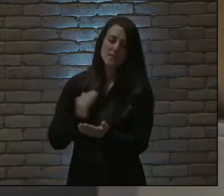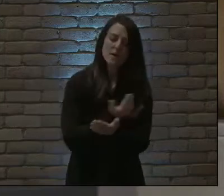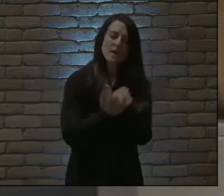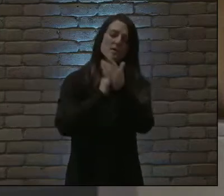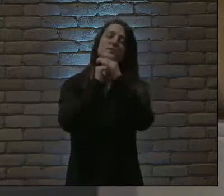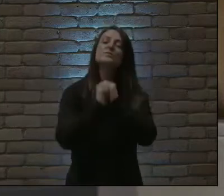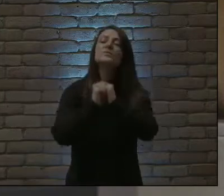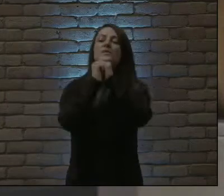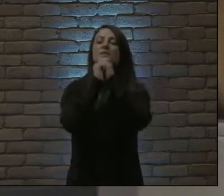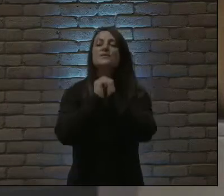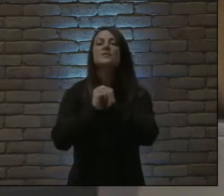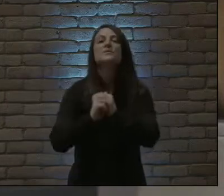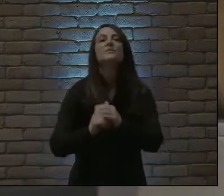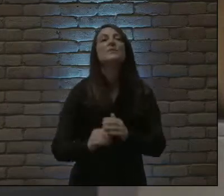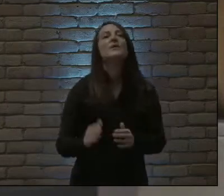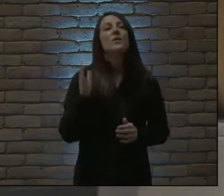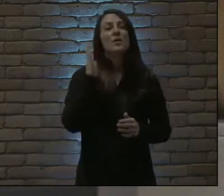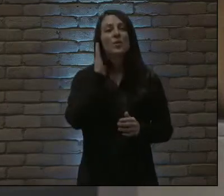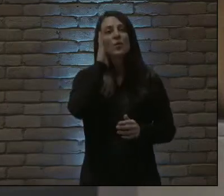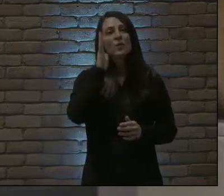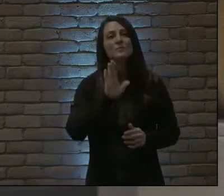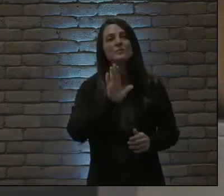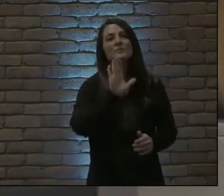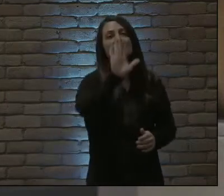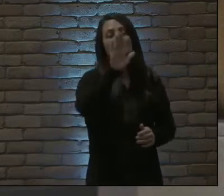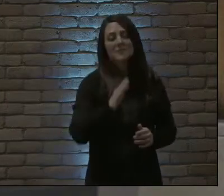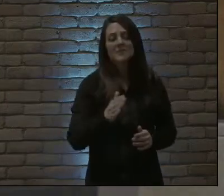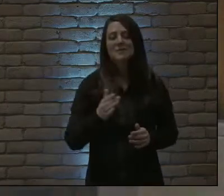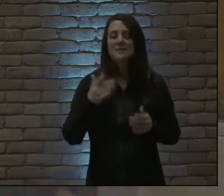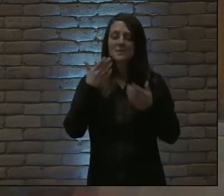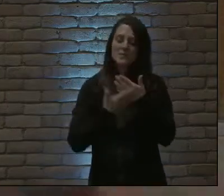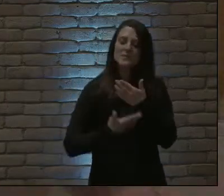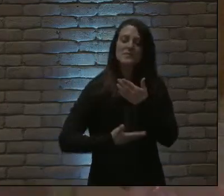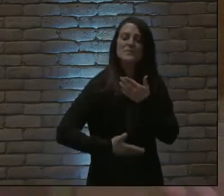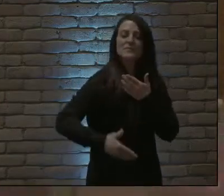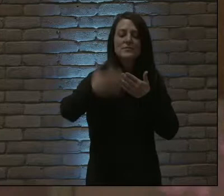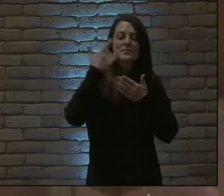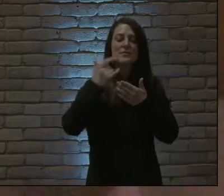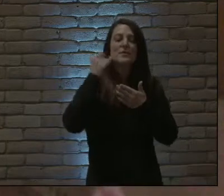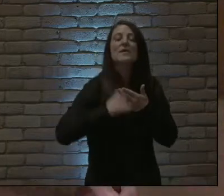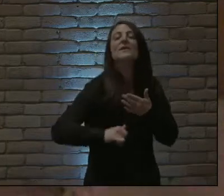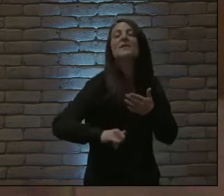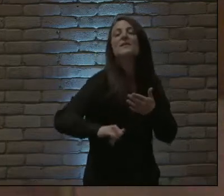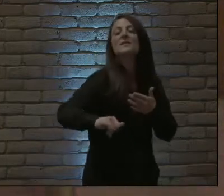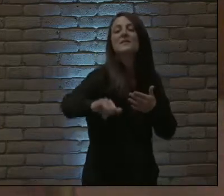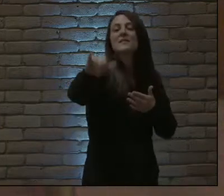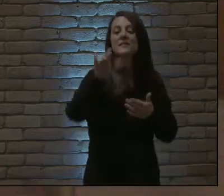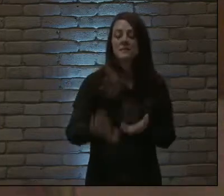Forever.